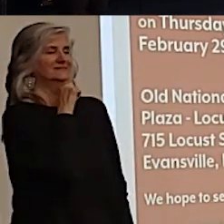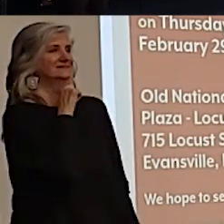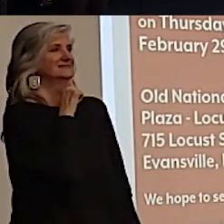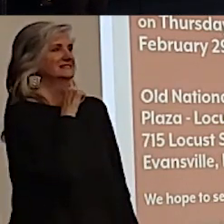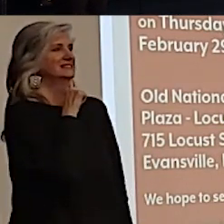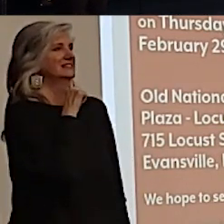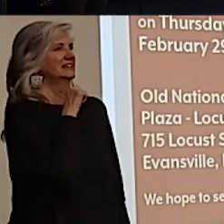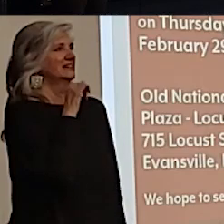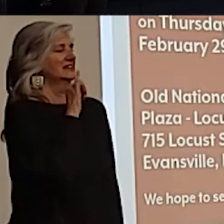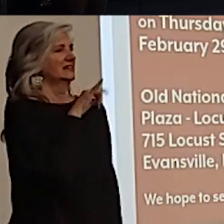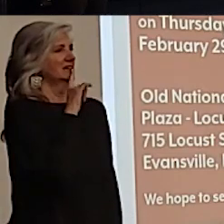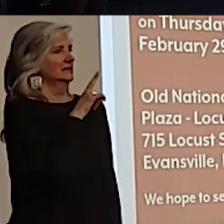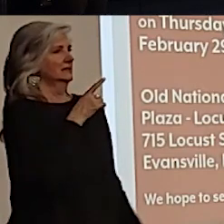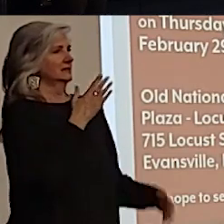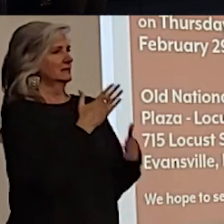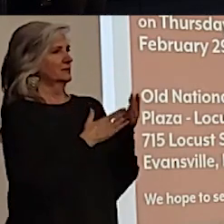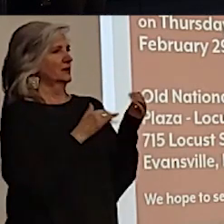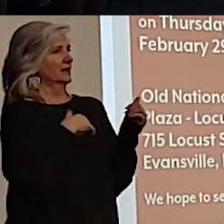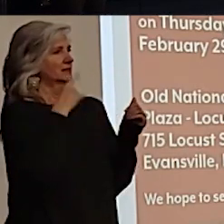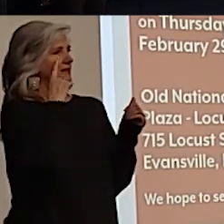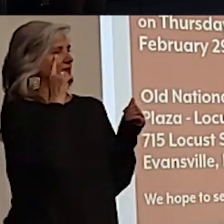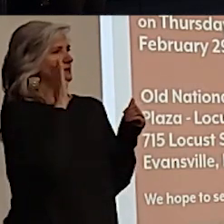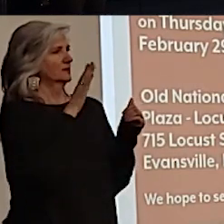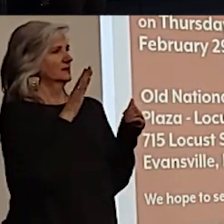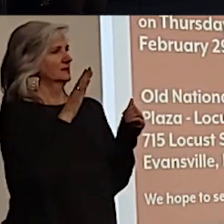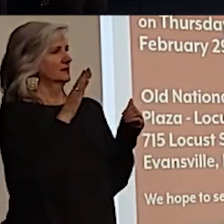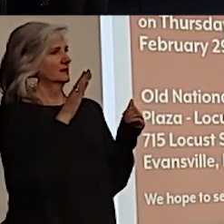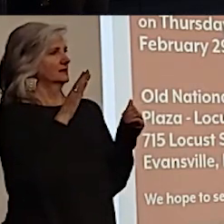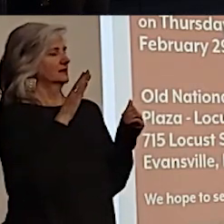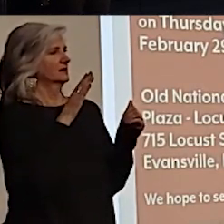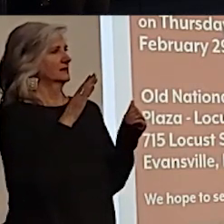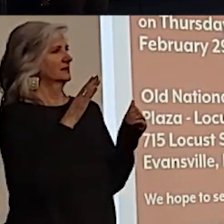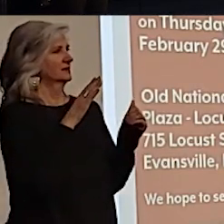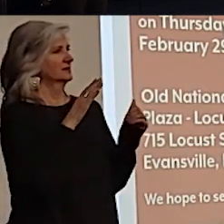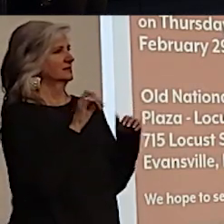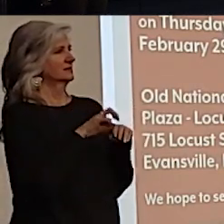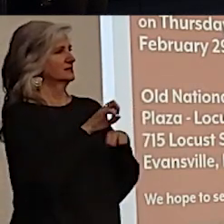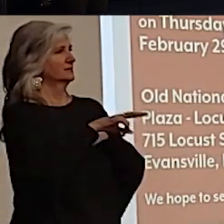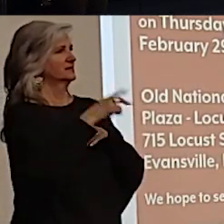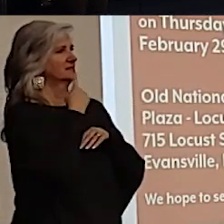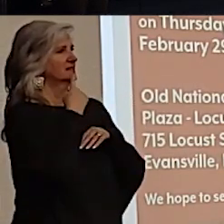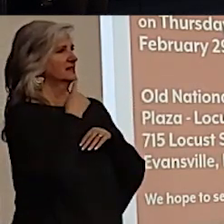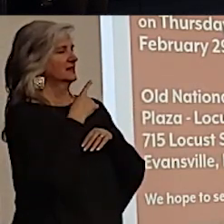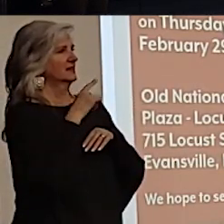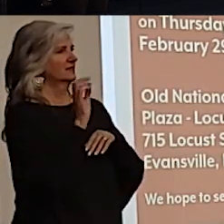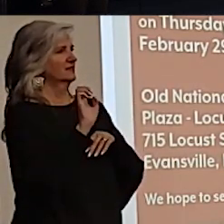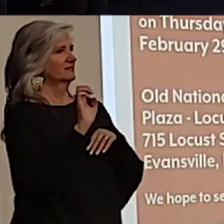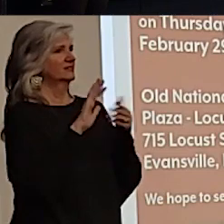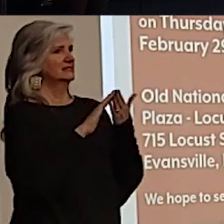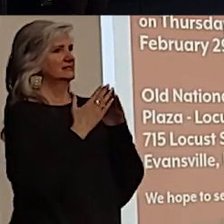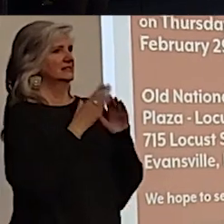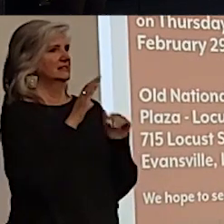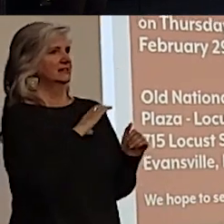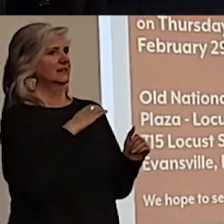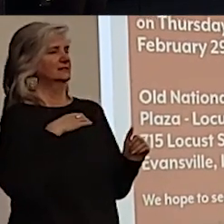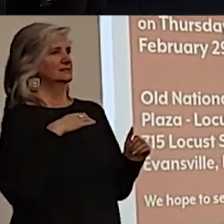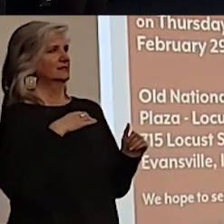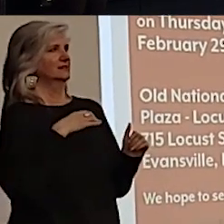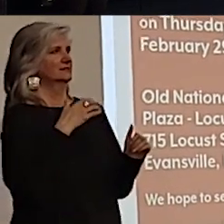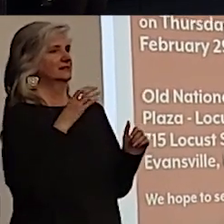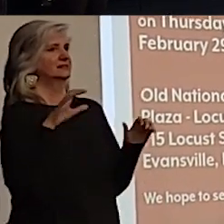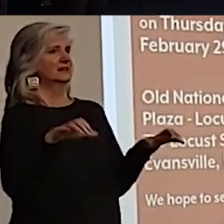No, so this is in part, and I think I'm going to take a step out here and say that Evansville City Council has done something pretty